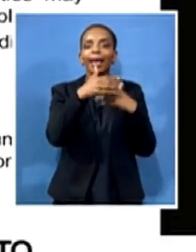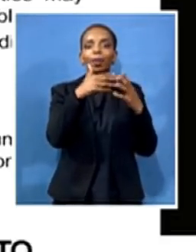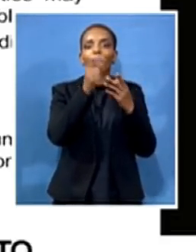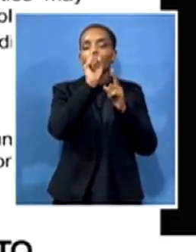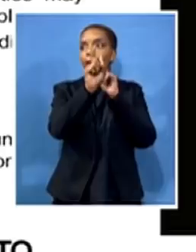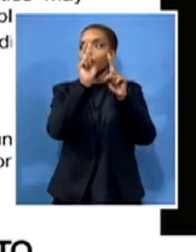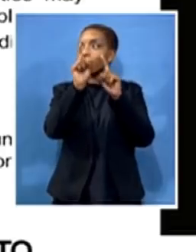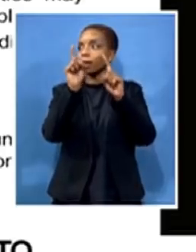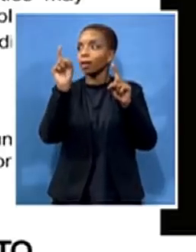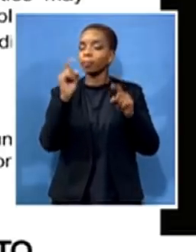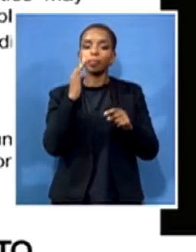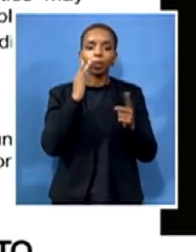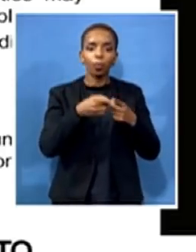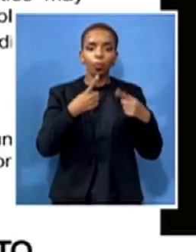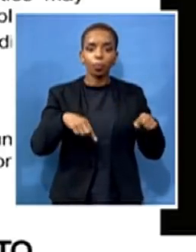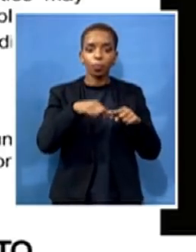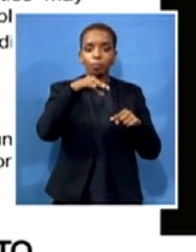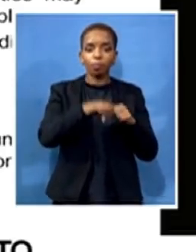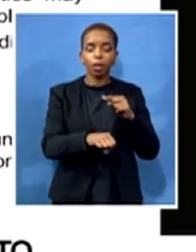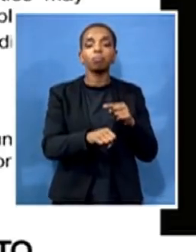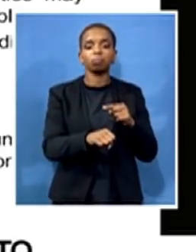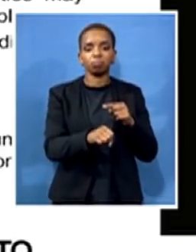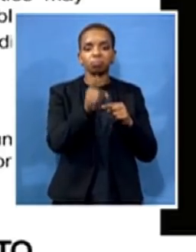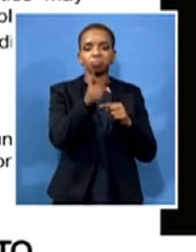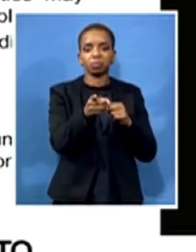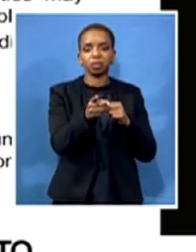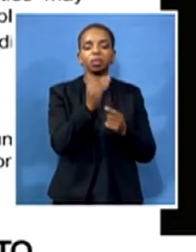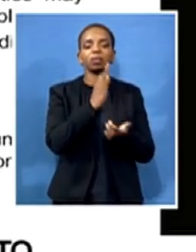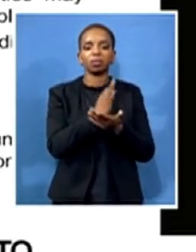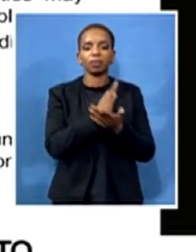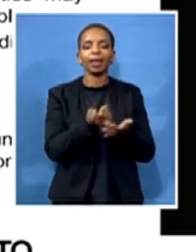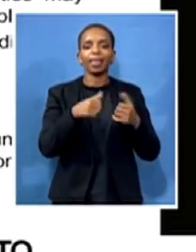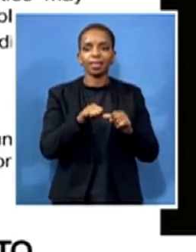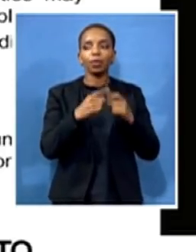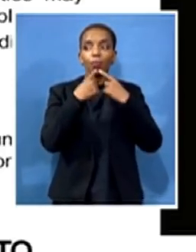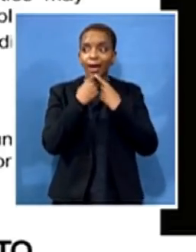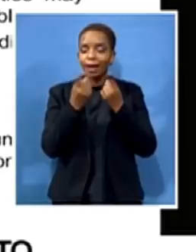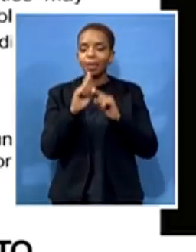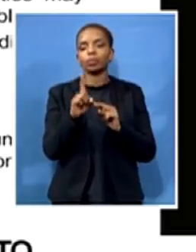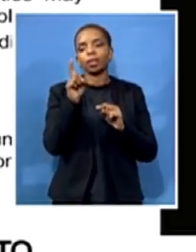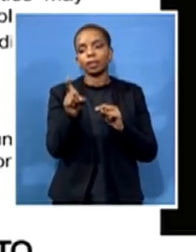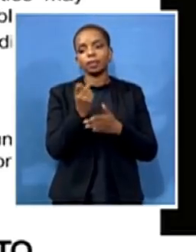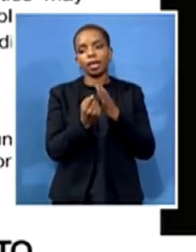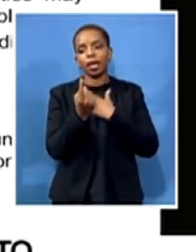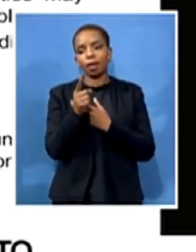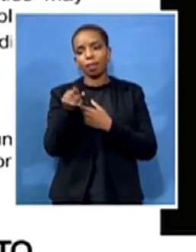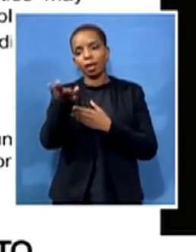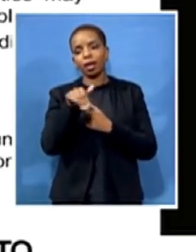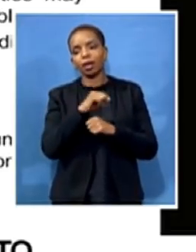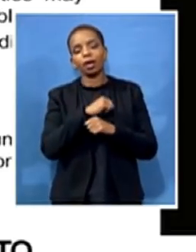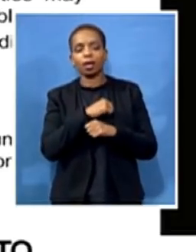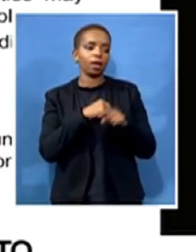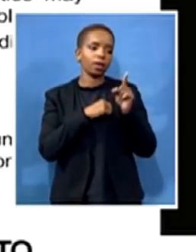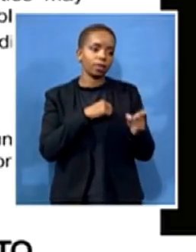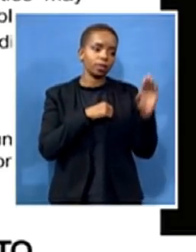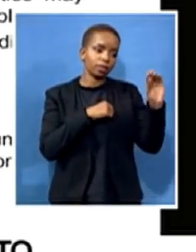factor, then we'll actually announce that this is not going to happen in this area until we can contain it and then ease off. So the fact that everyone is in